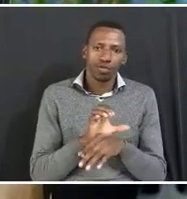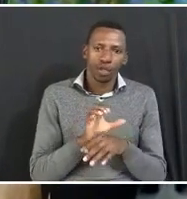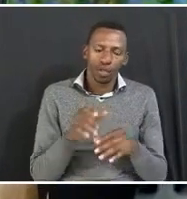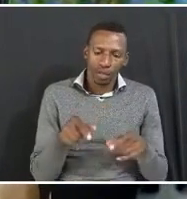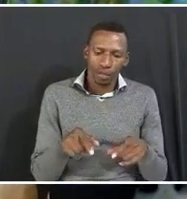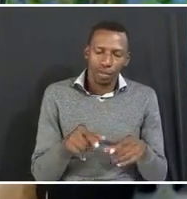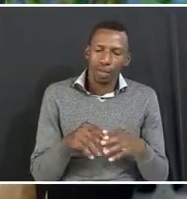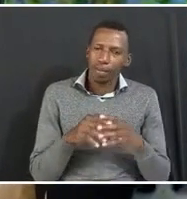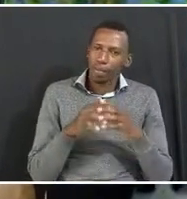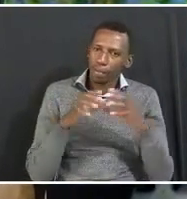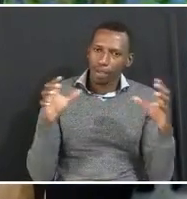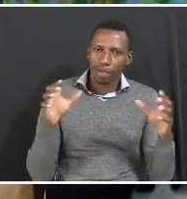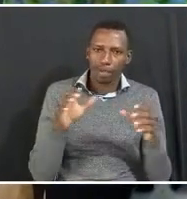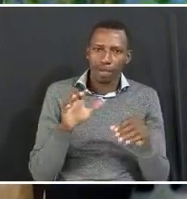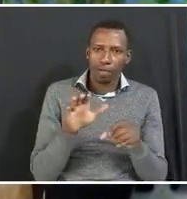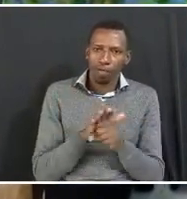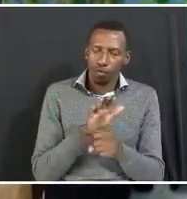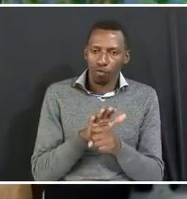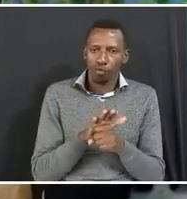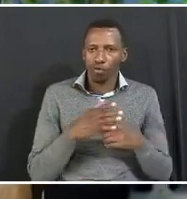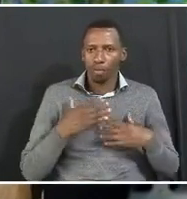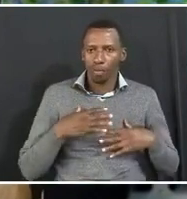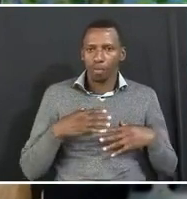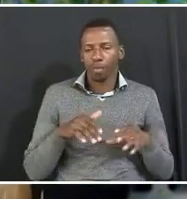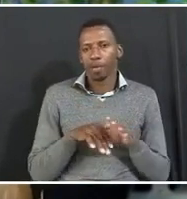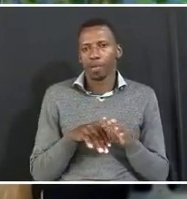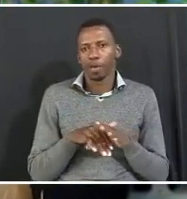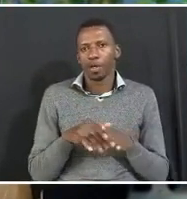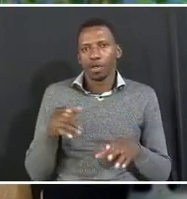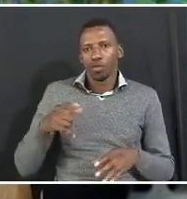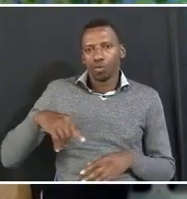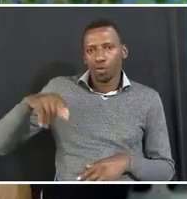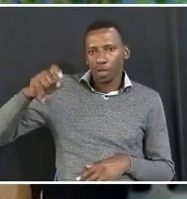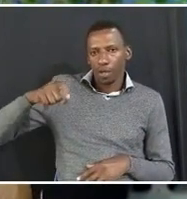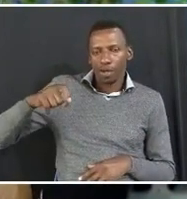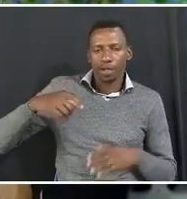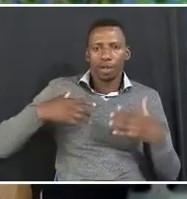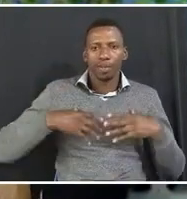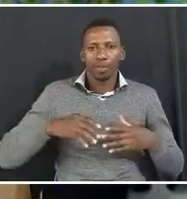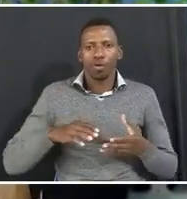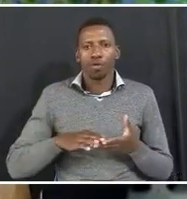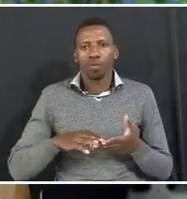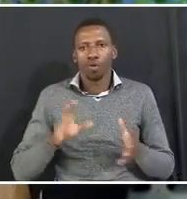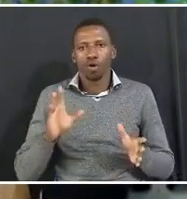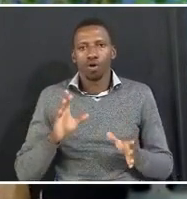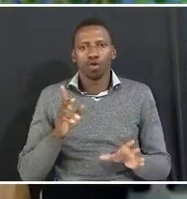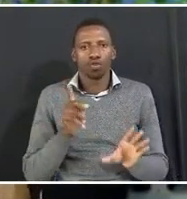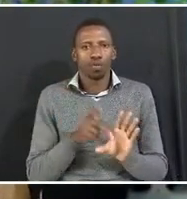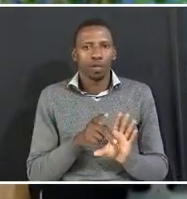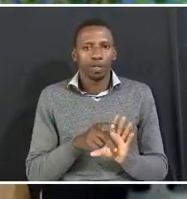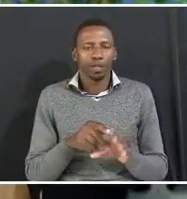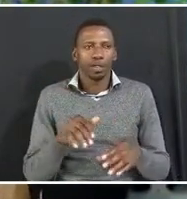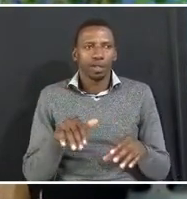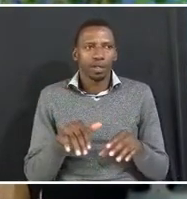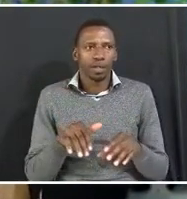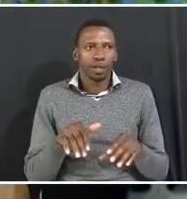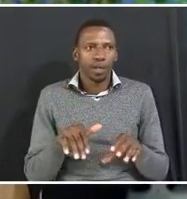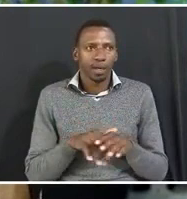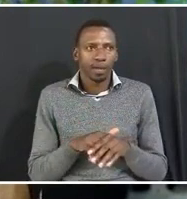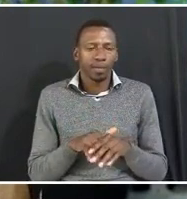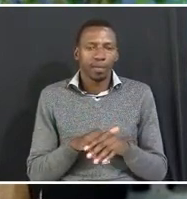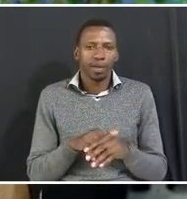large, and therefore we need as many people as possible to participate as members of this